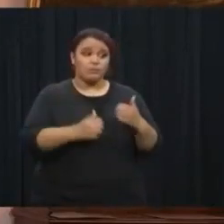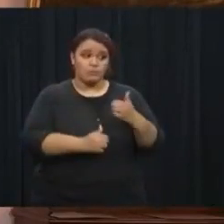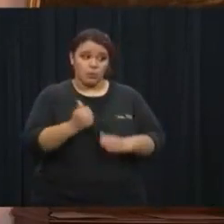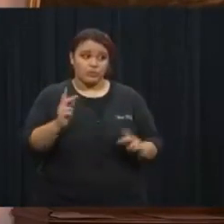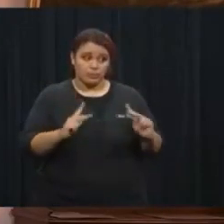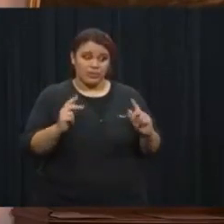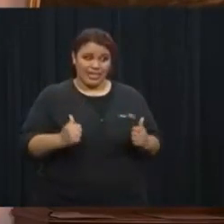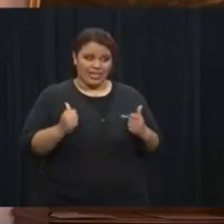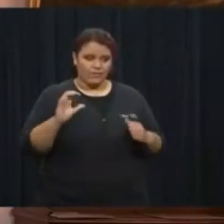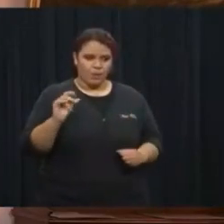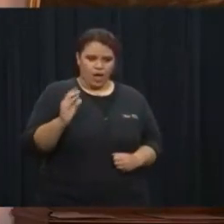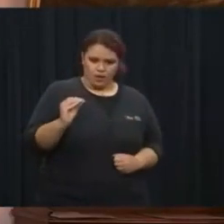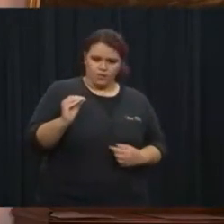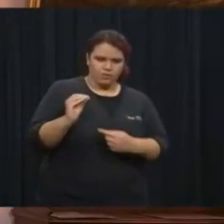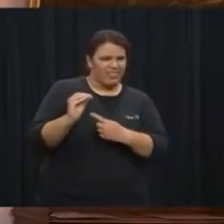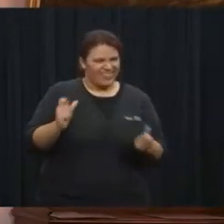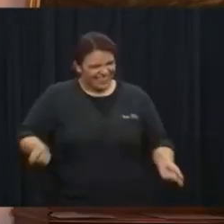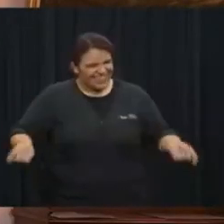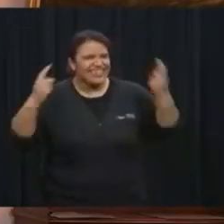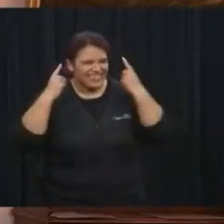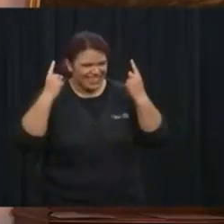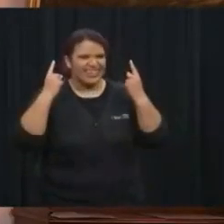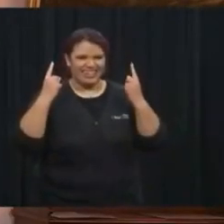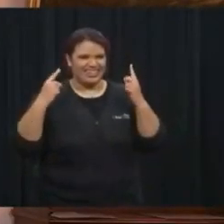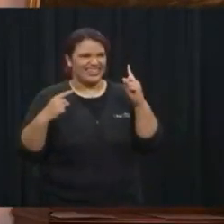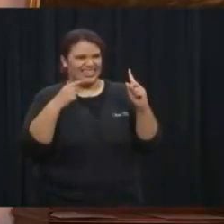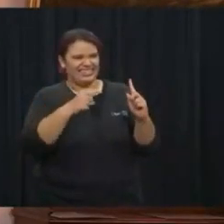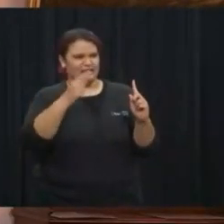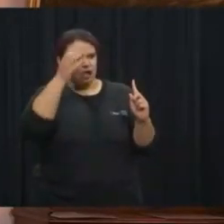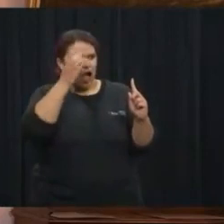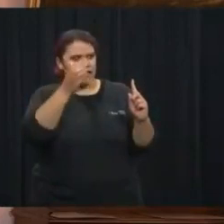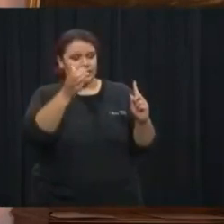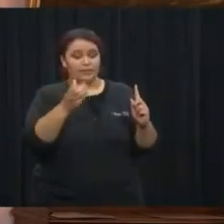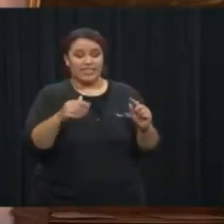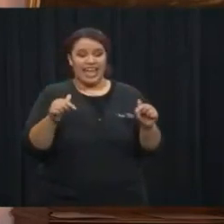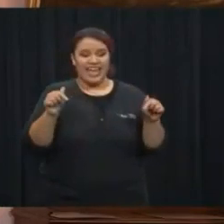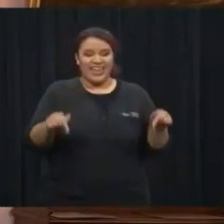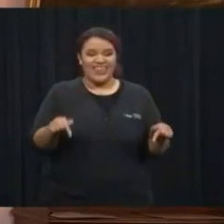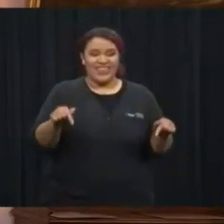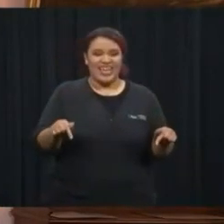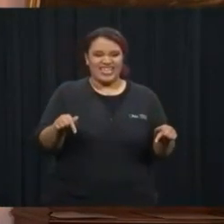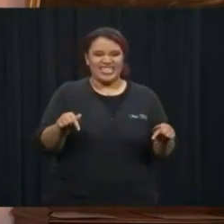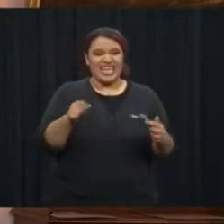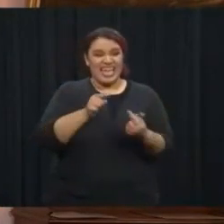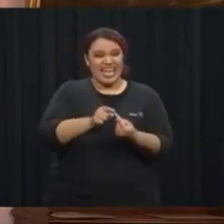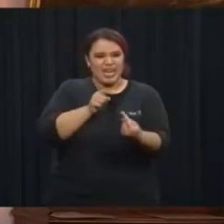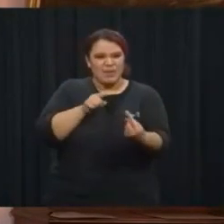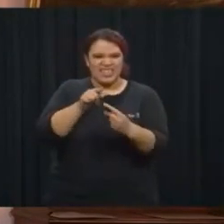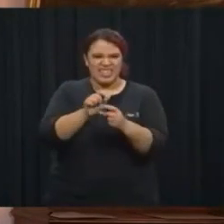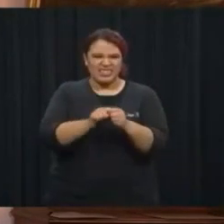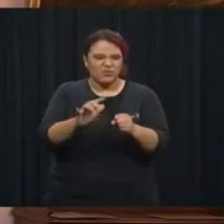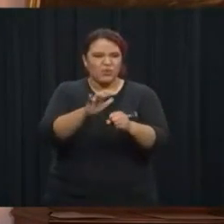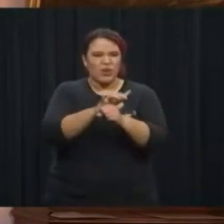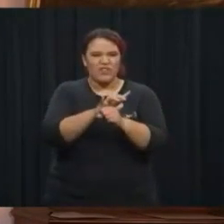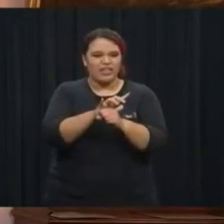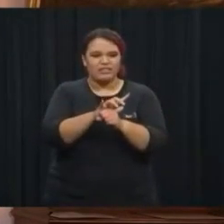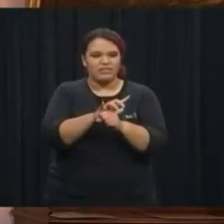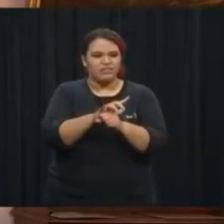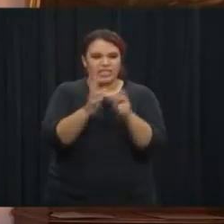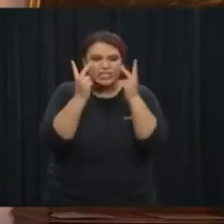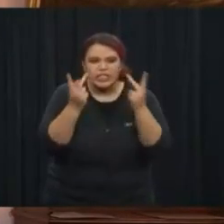test will not have changed like the actual treatment that your provider will be doing with you. So we have a tiered plan